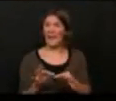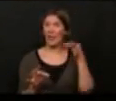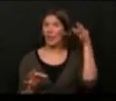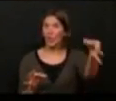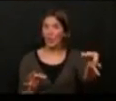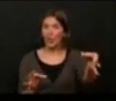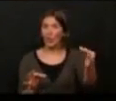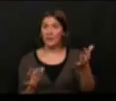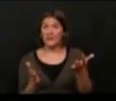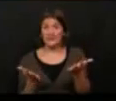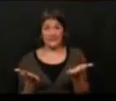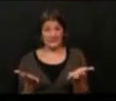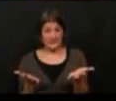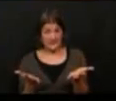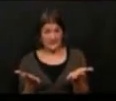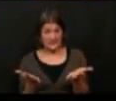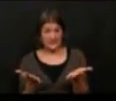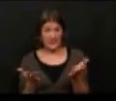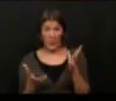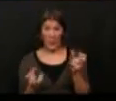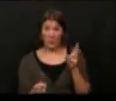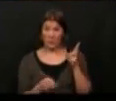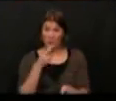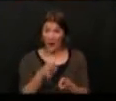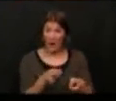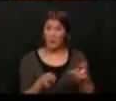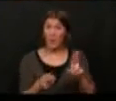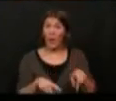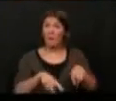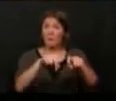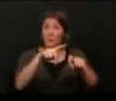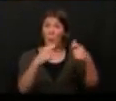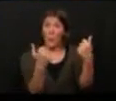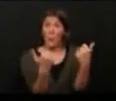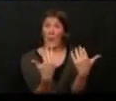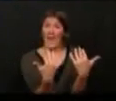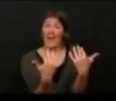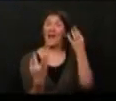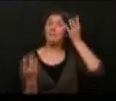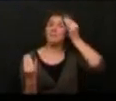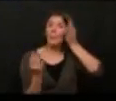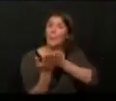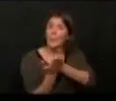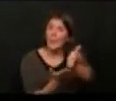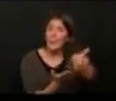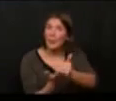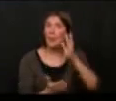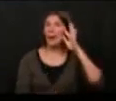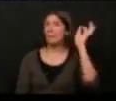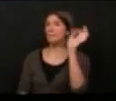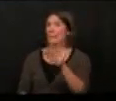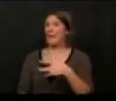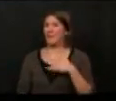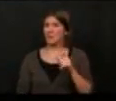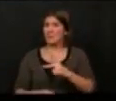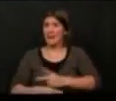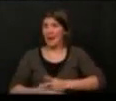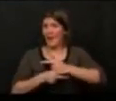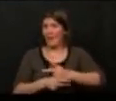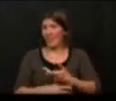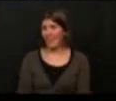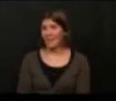necessarily, you know, do we want to rush something or do we want to do something thoughtfully? So that's just another thing to put out there on how we proceed forward with